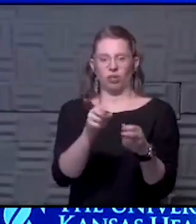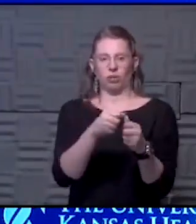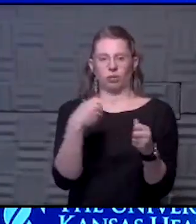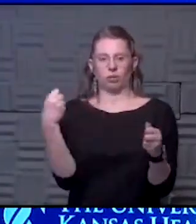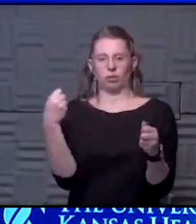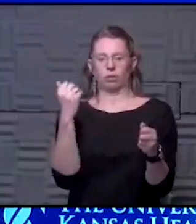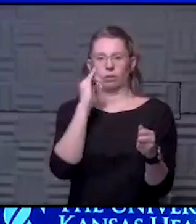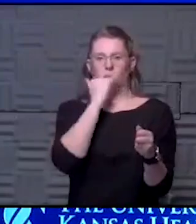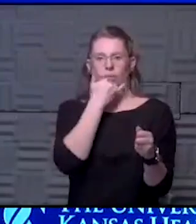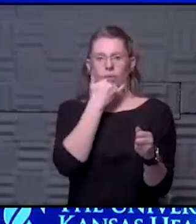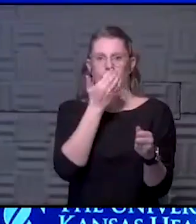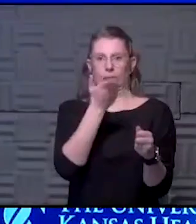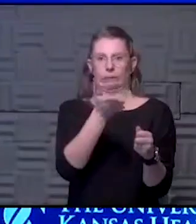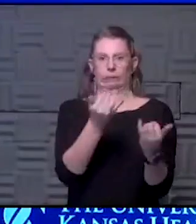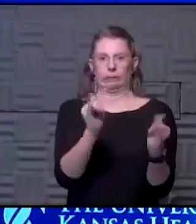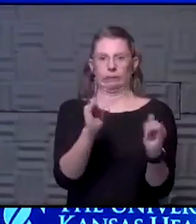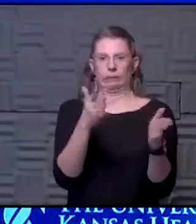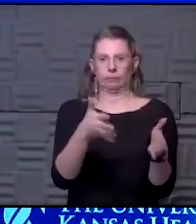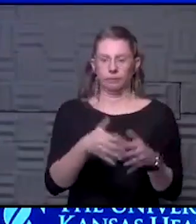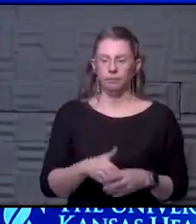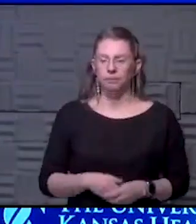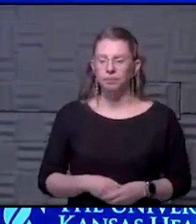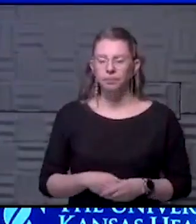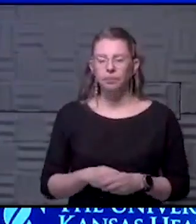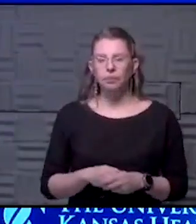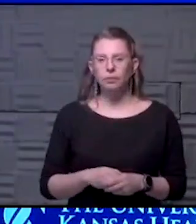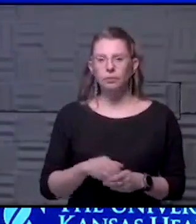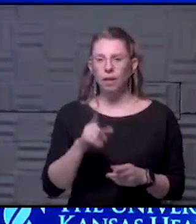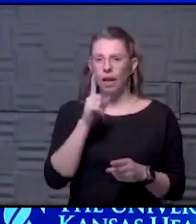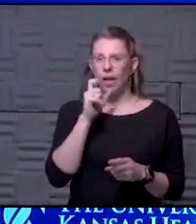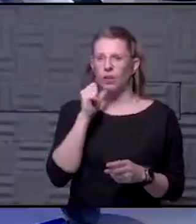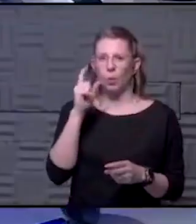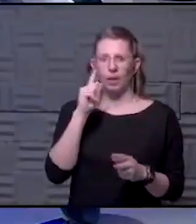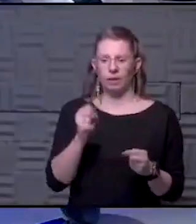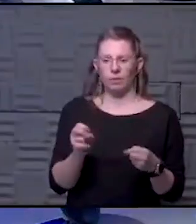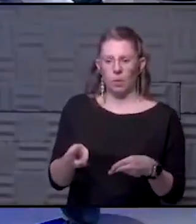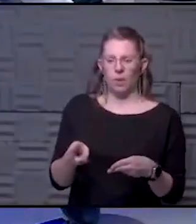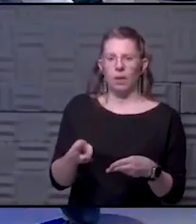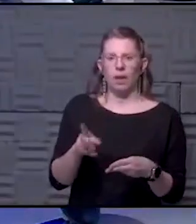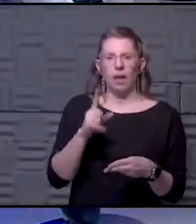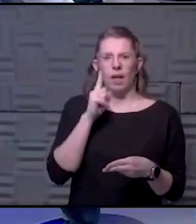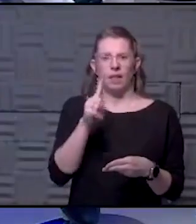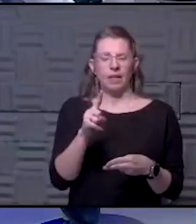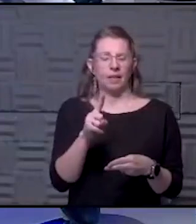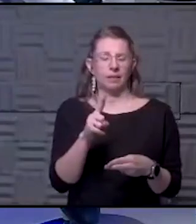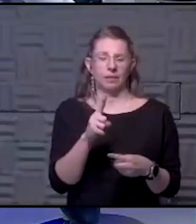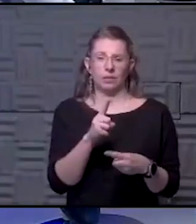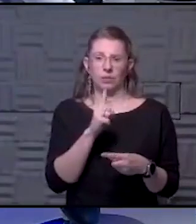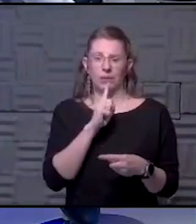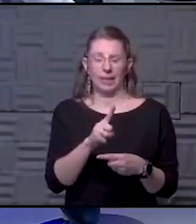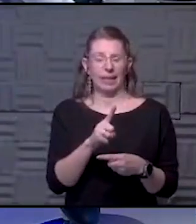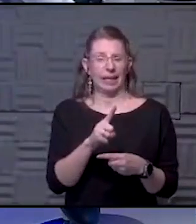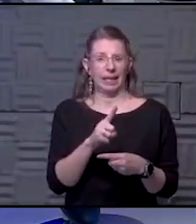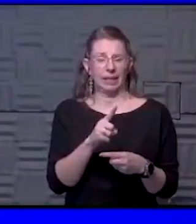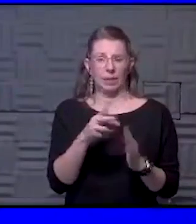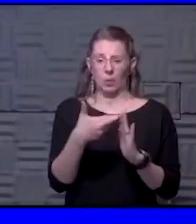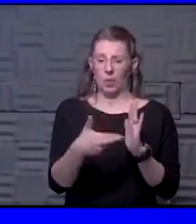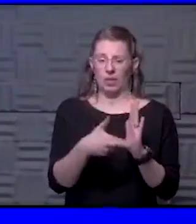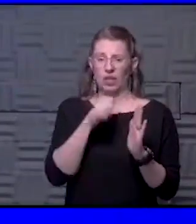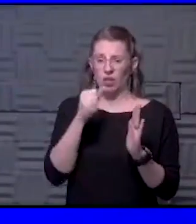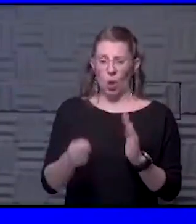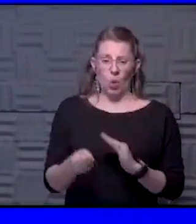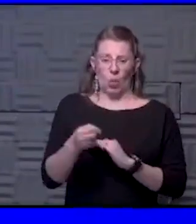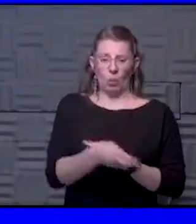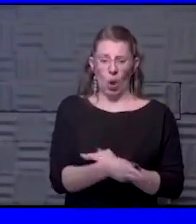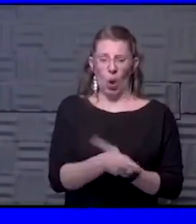mistake. But I don't think we're Yeah. throwing out doses, are we? No, I mean, I think the guidance is essentially don't throw out doses. Whatever you